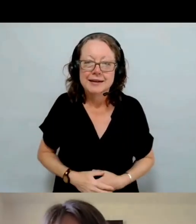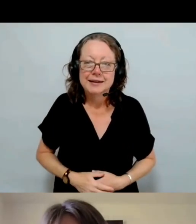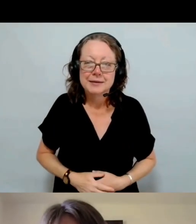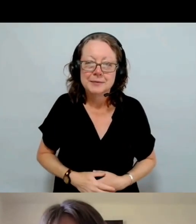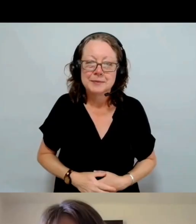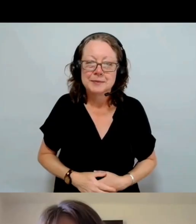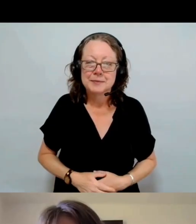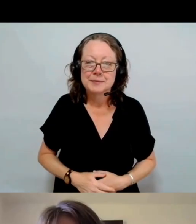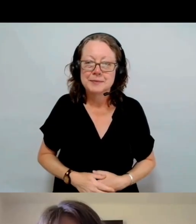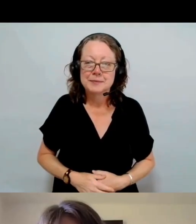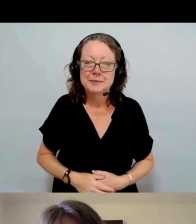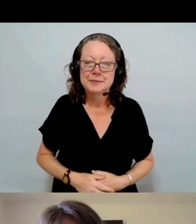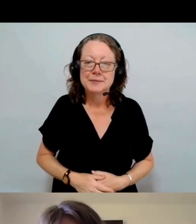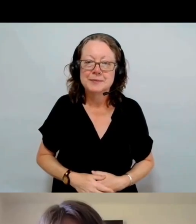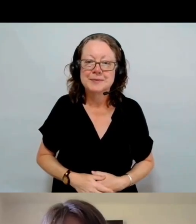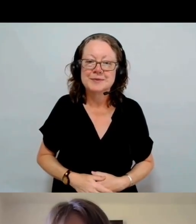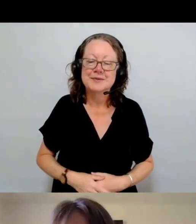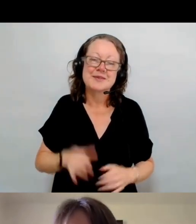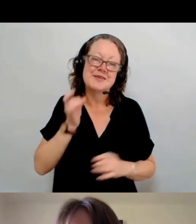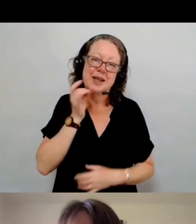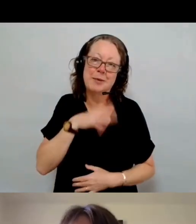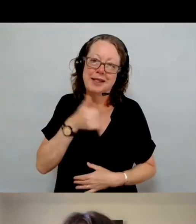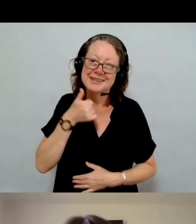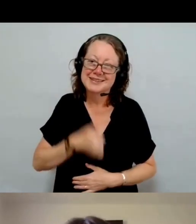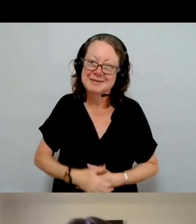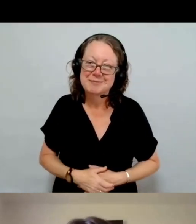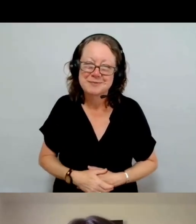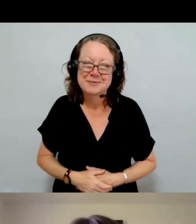Yeah, that's fabulous.